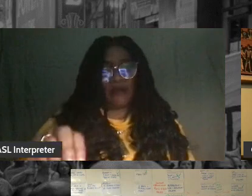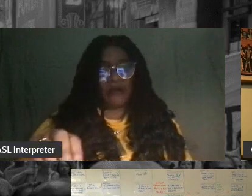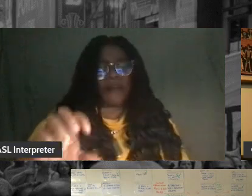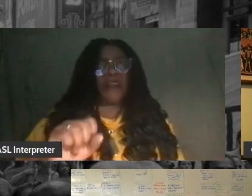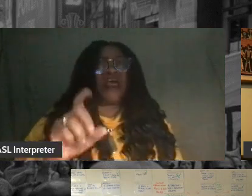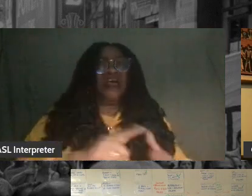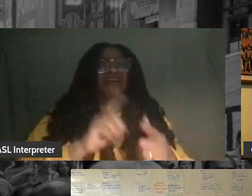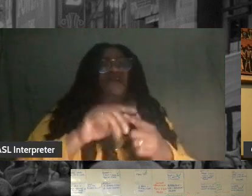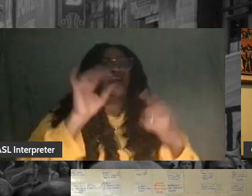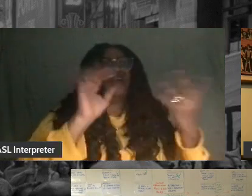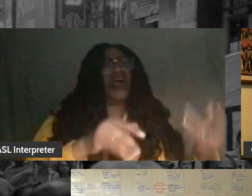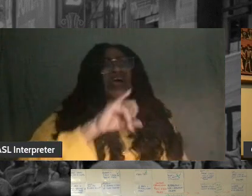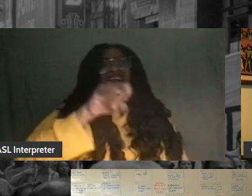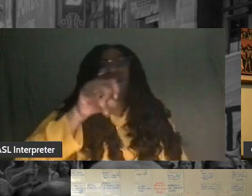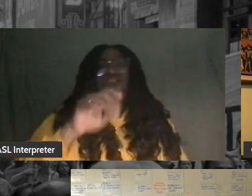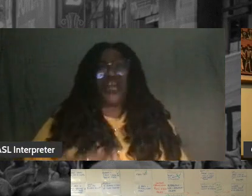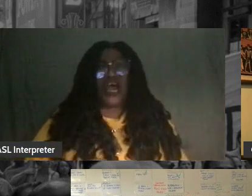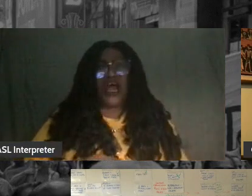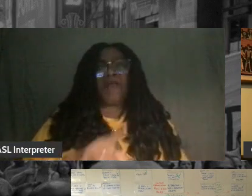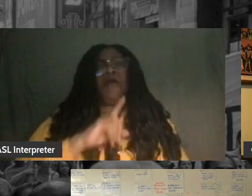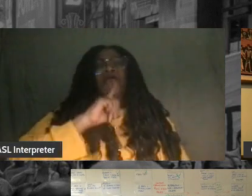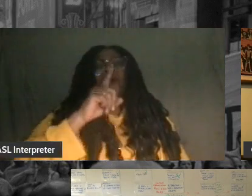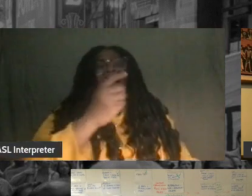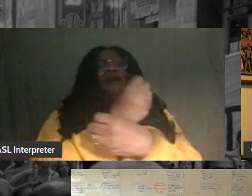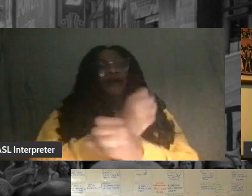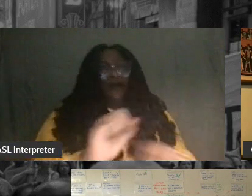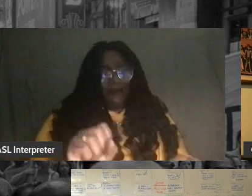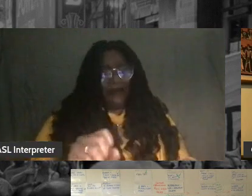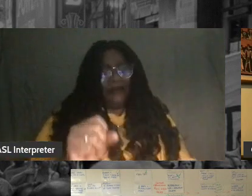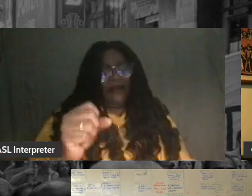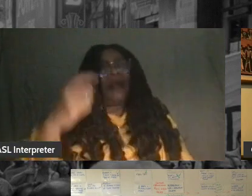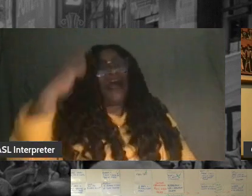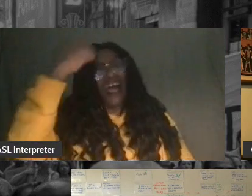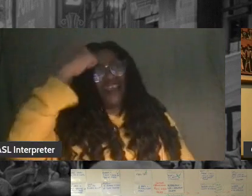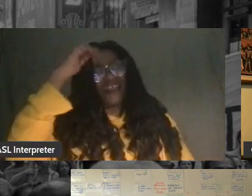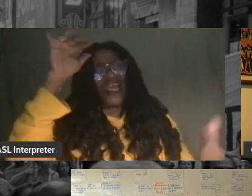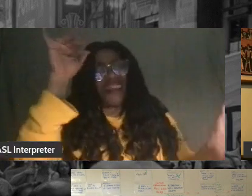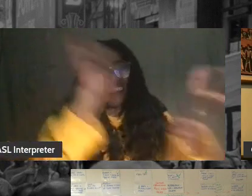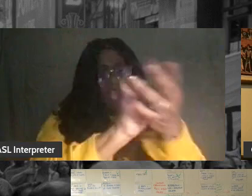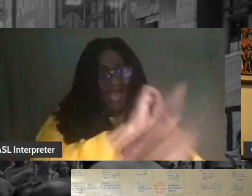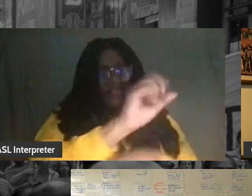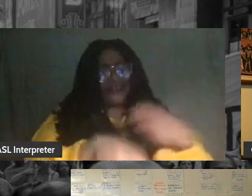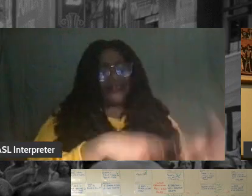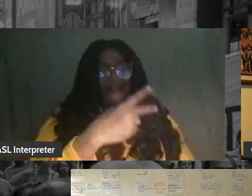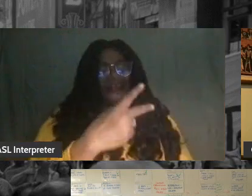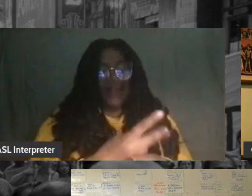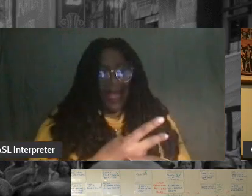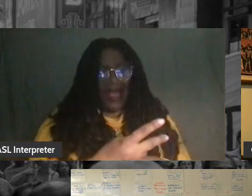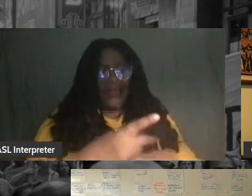job or deal or is secured, then I think that's the appropriate time to get an attorney.